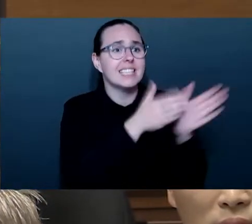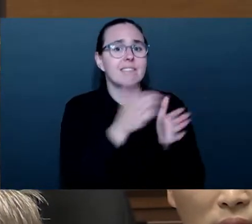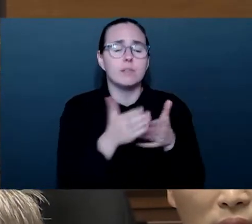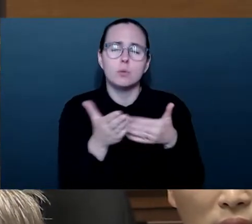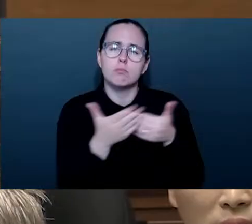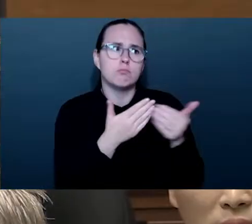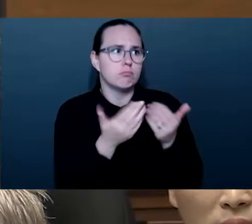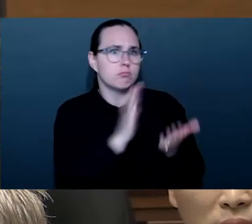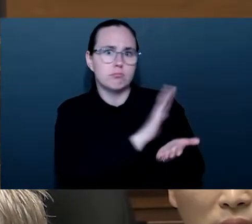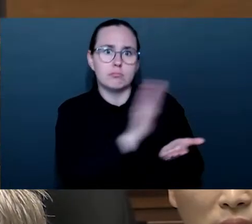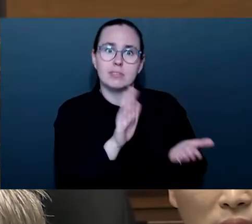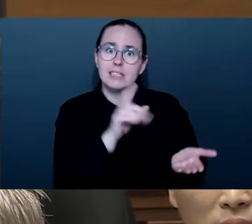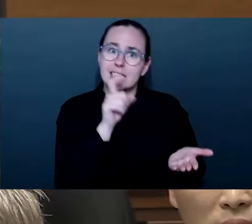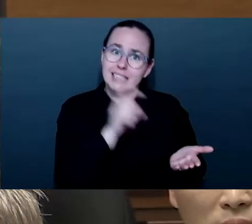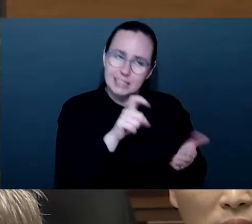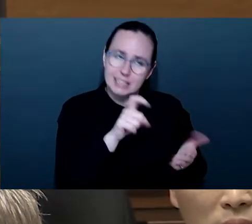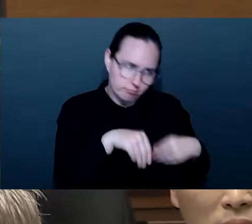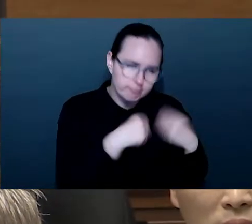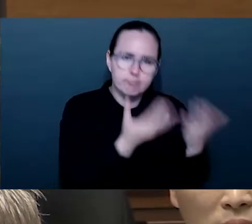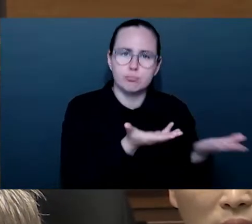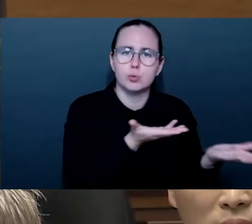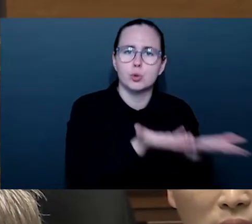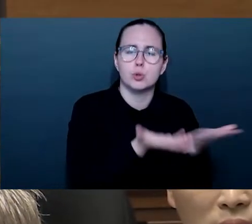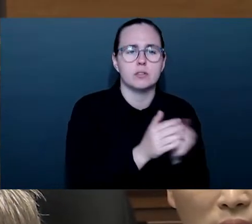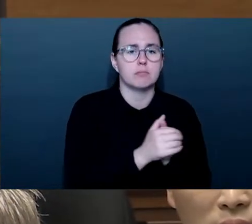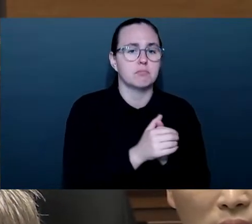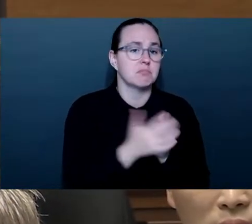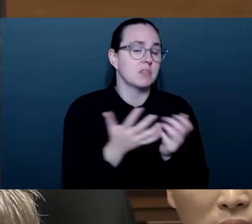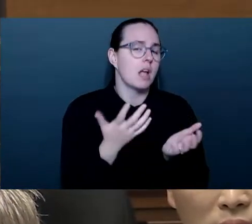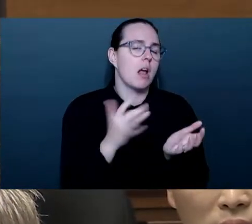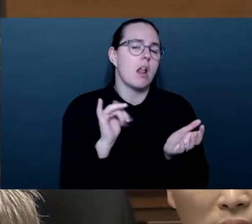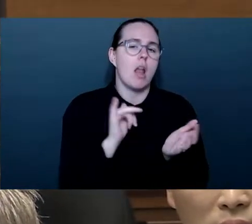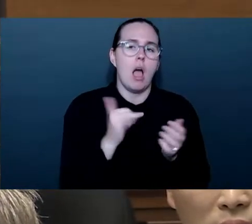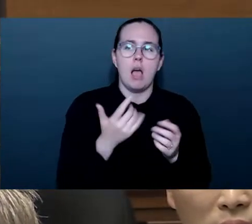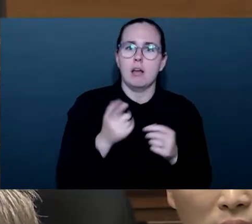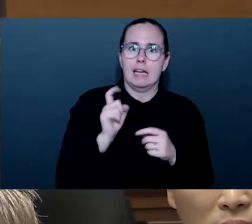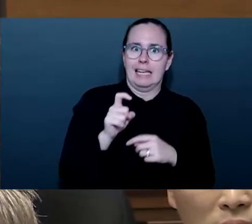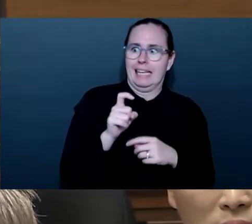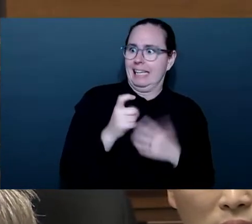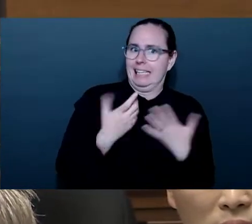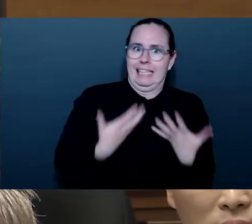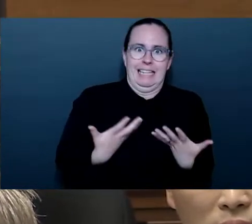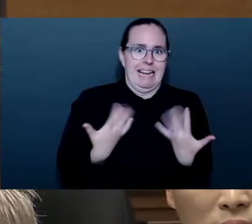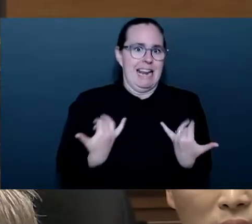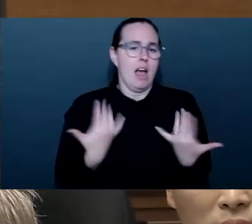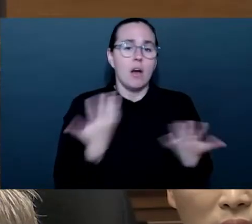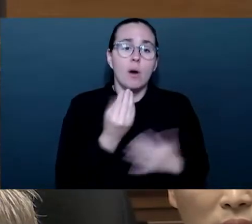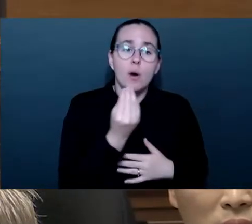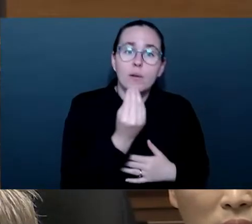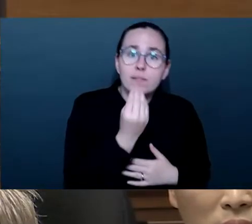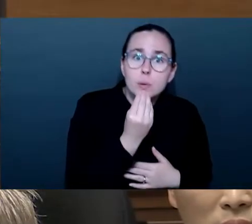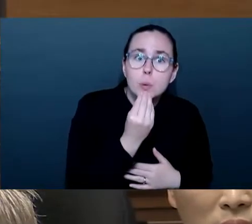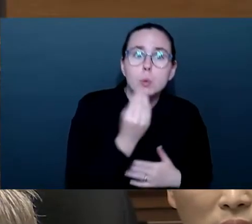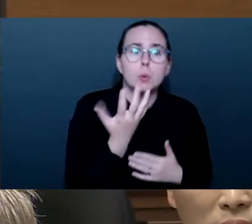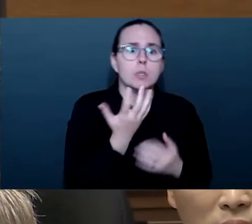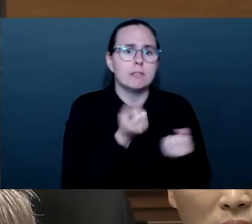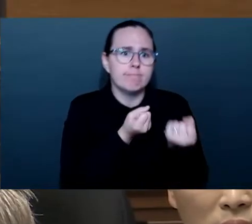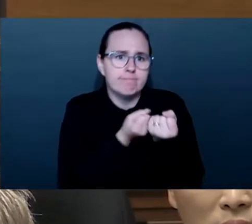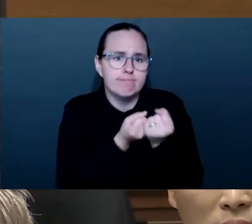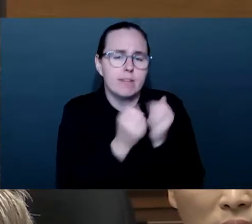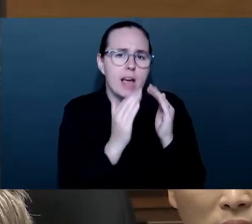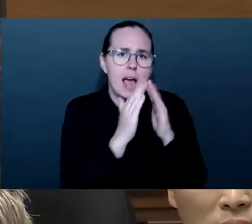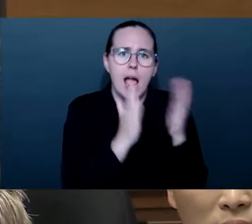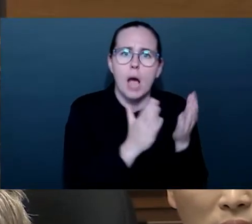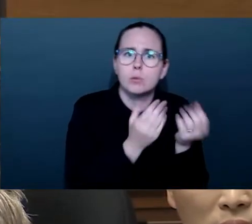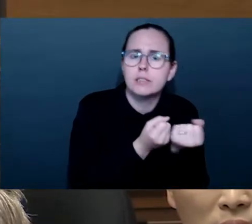food security, housing assistance, and counseling, but also empower individuals through education and skill-building